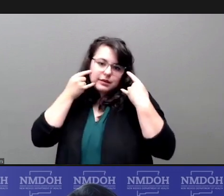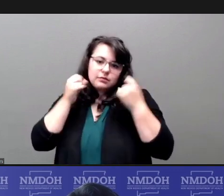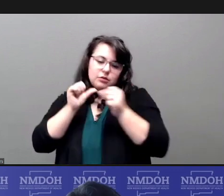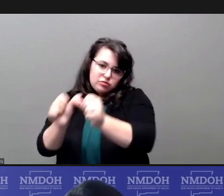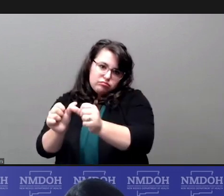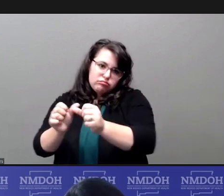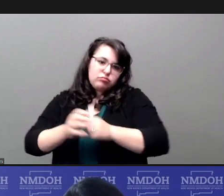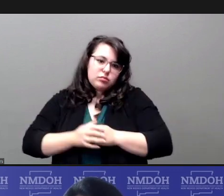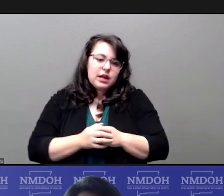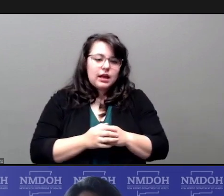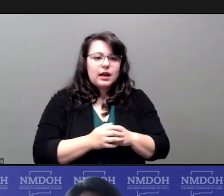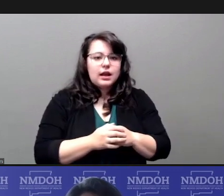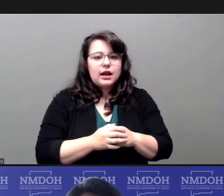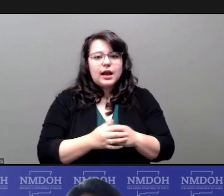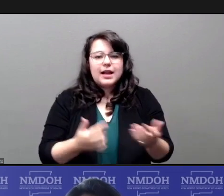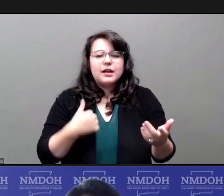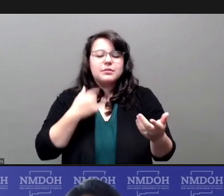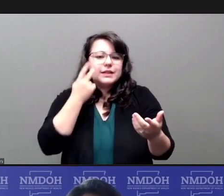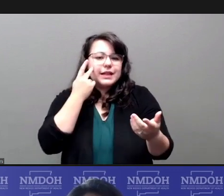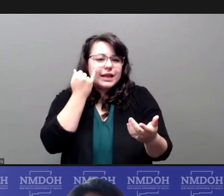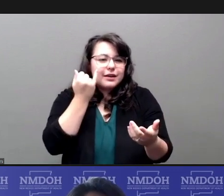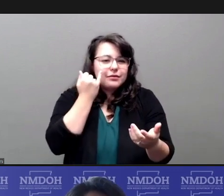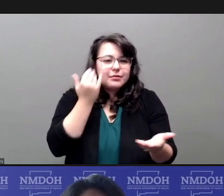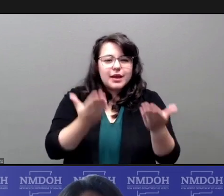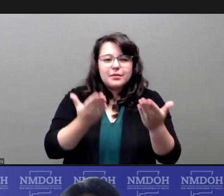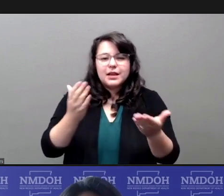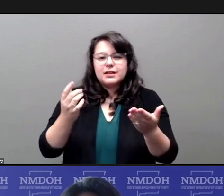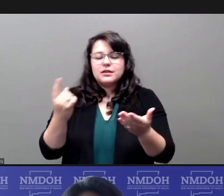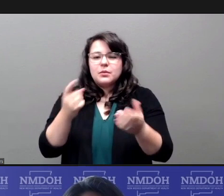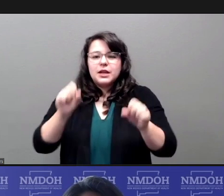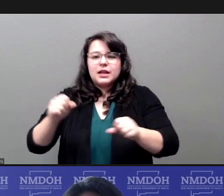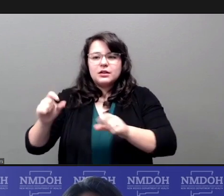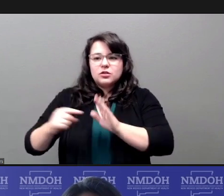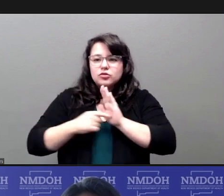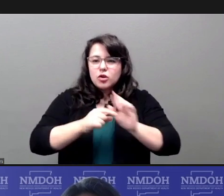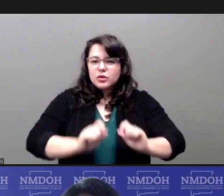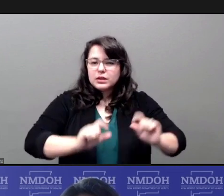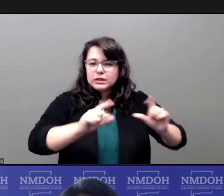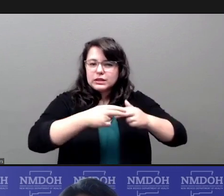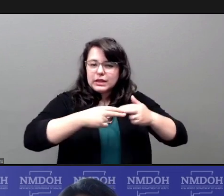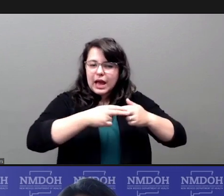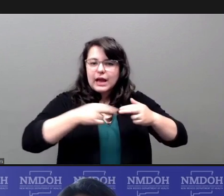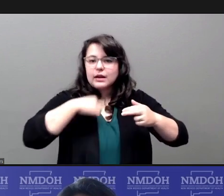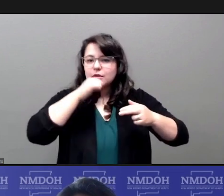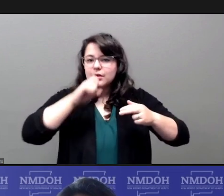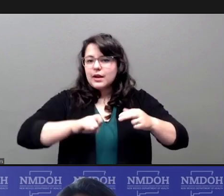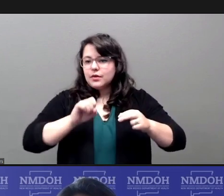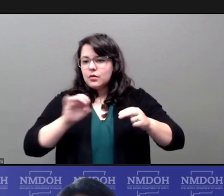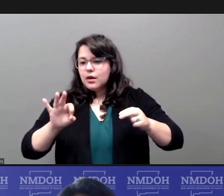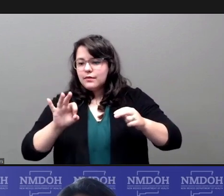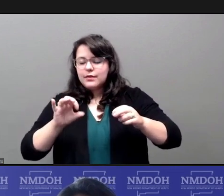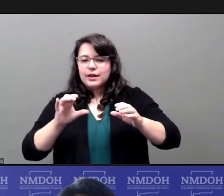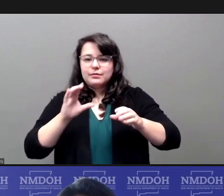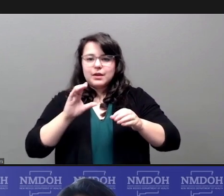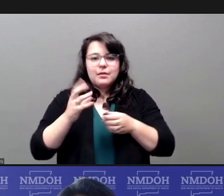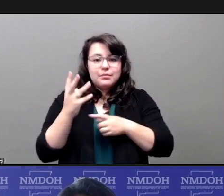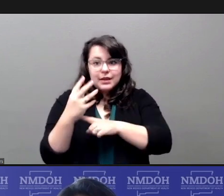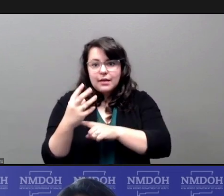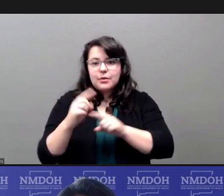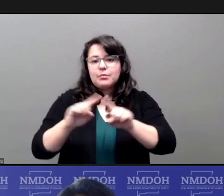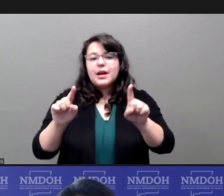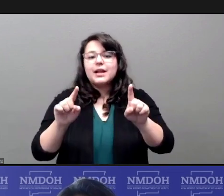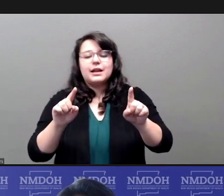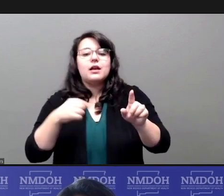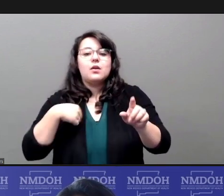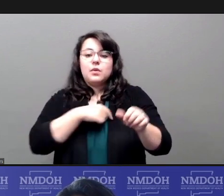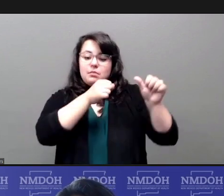I'm seeing if I can get someone to bring me the slides so I don't have to go off camera, but we post in our